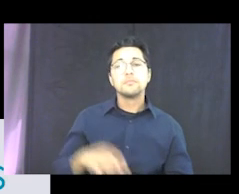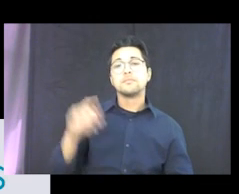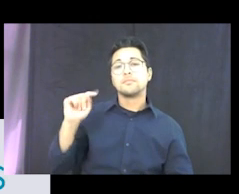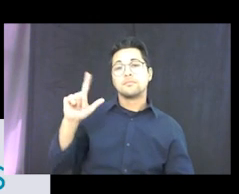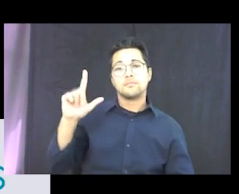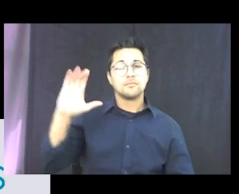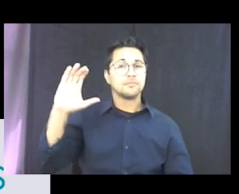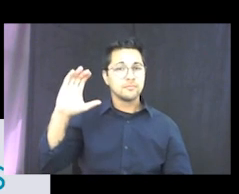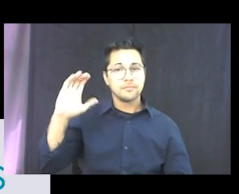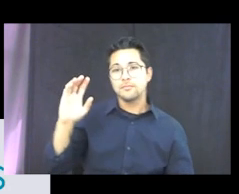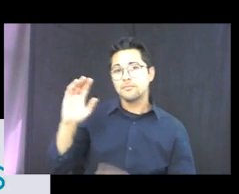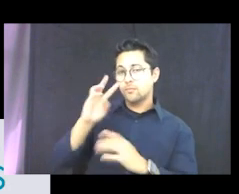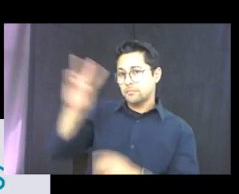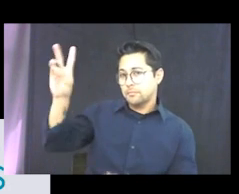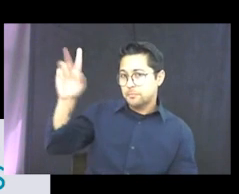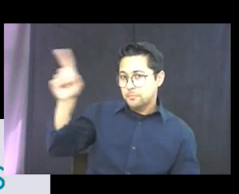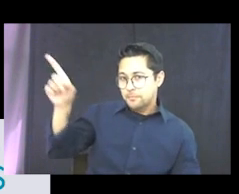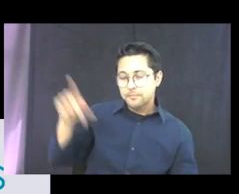TLC website,